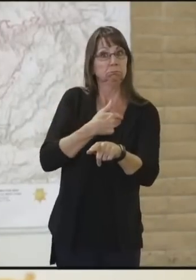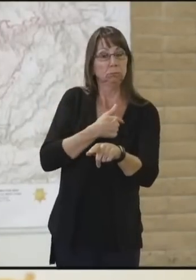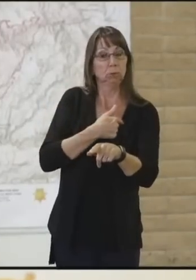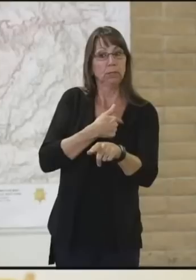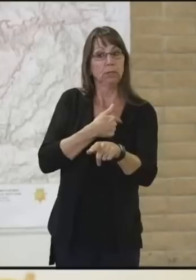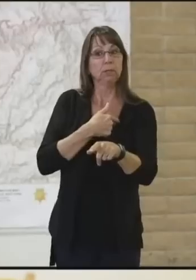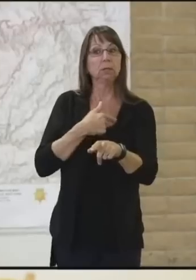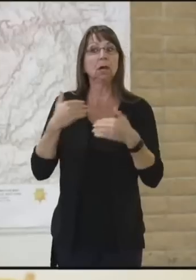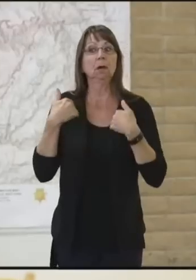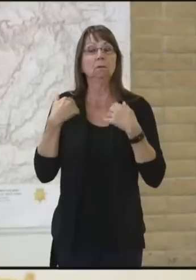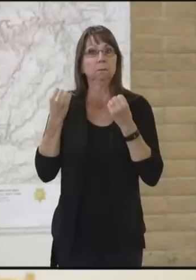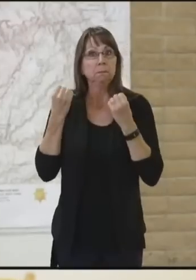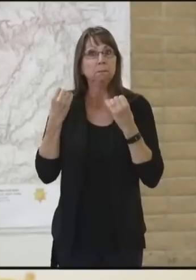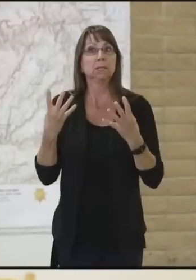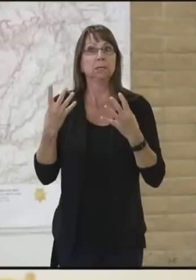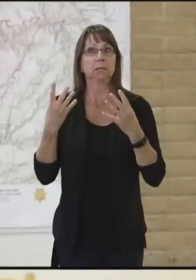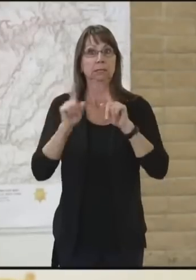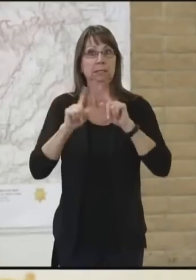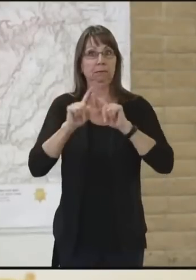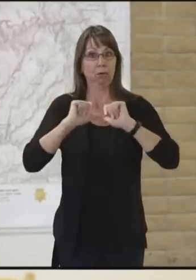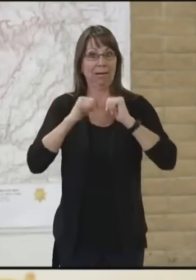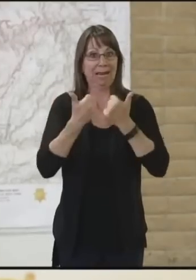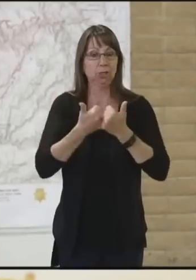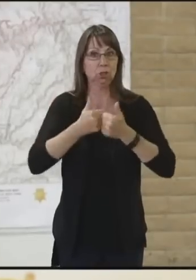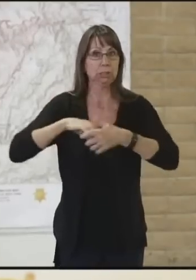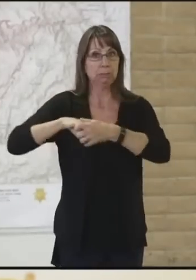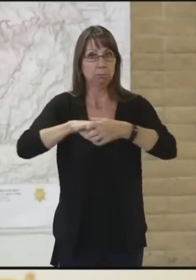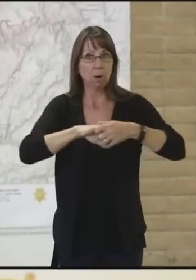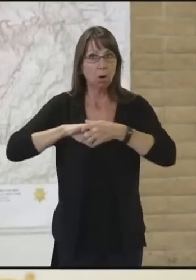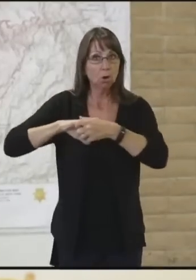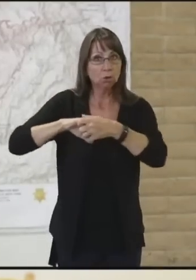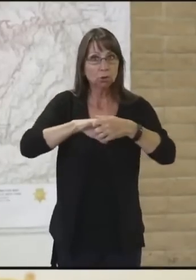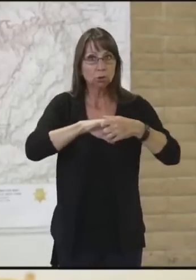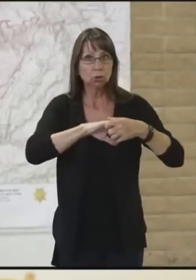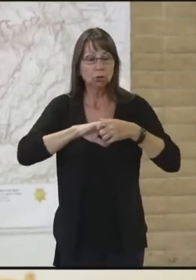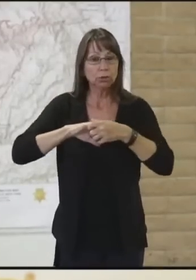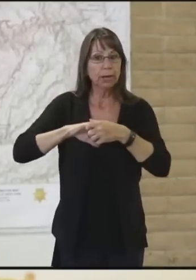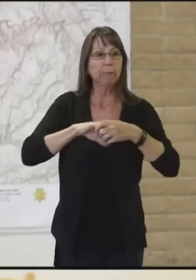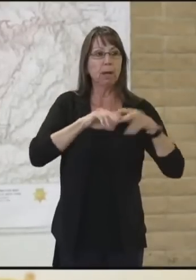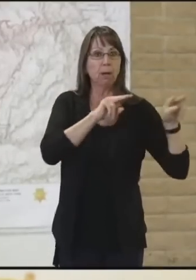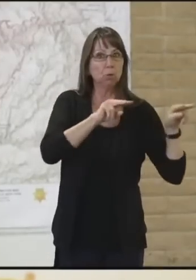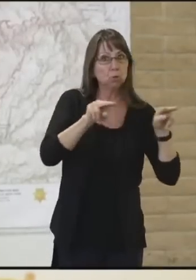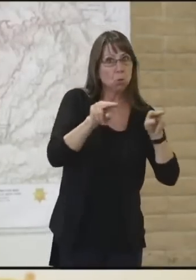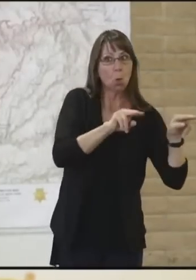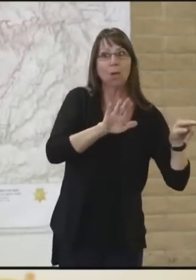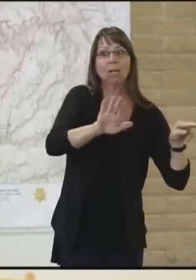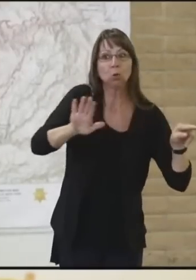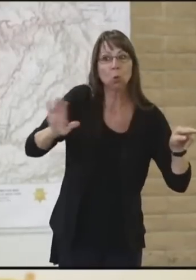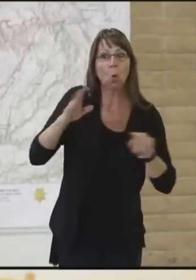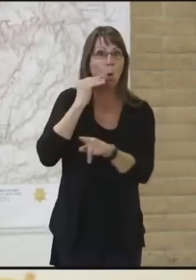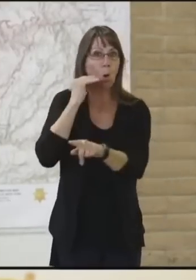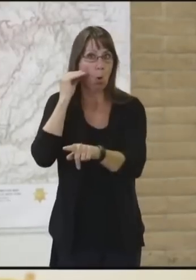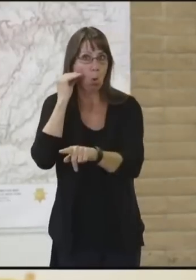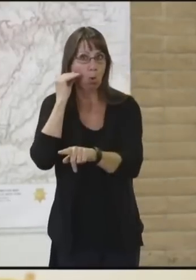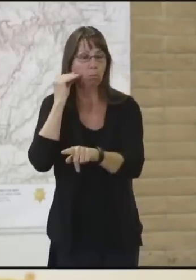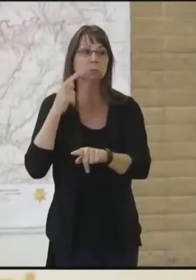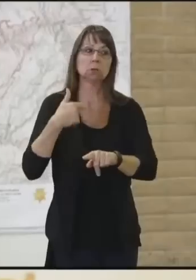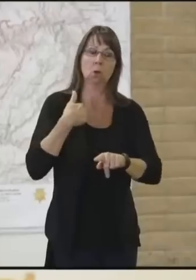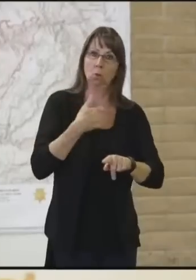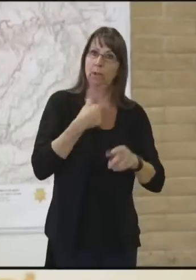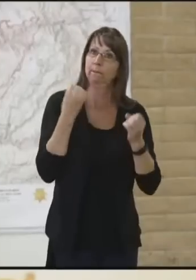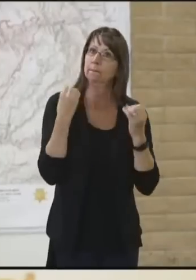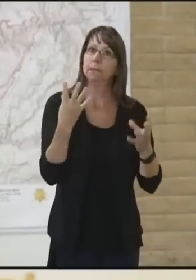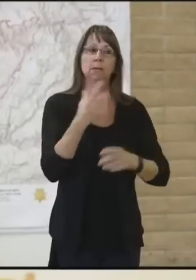from around Northern California assisting us in this to patrol those areas that have been evacuated. We have many, many law